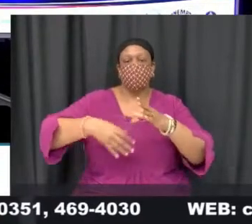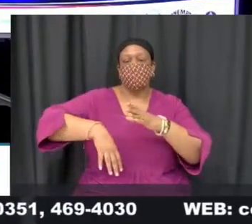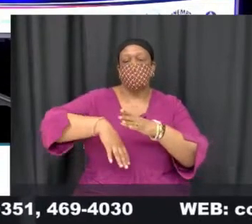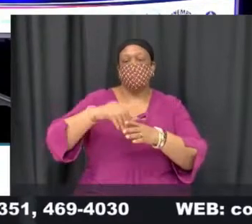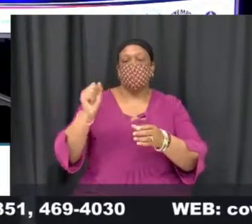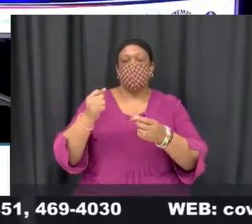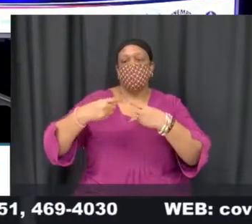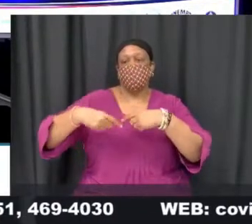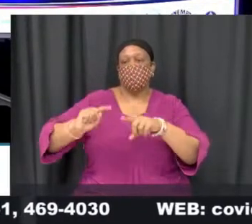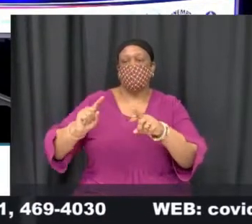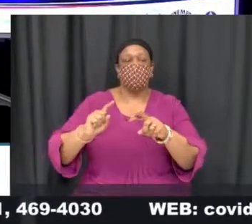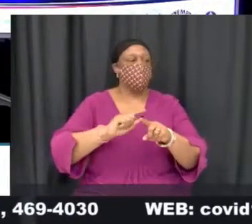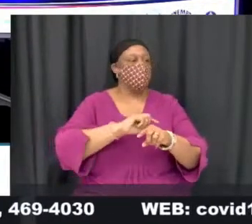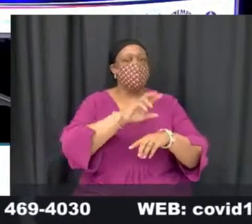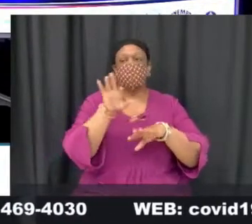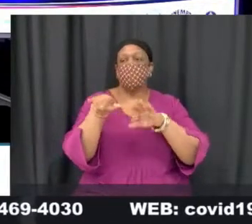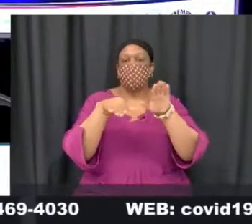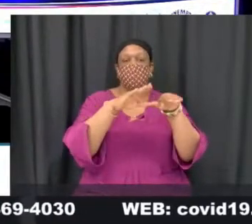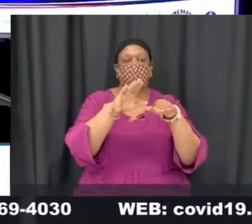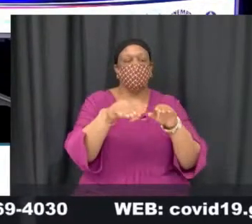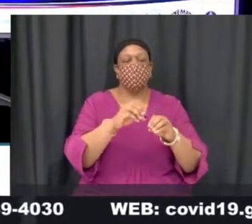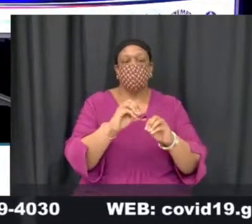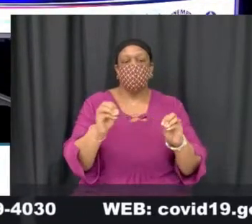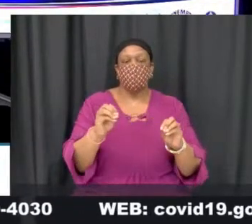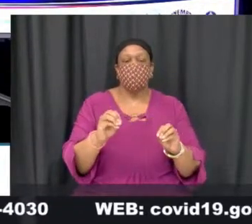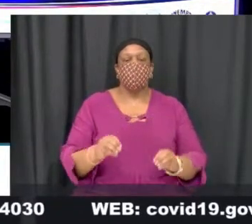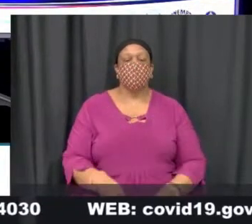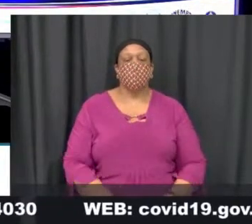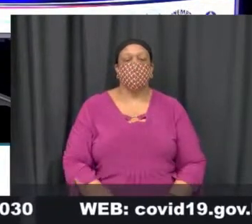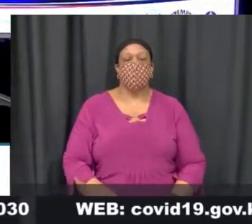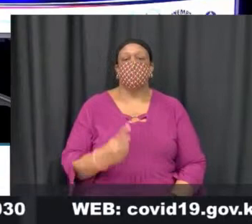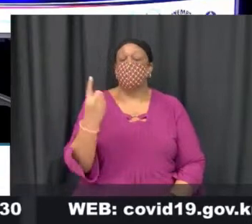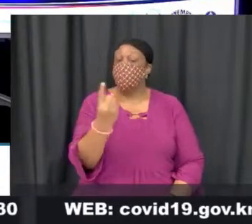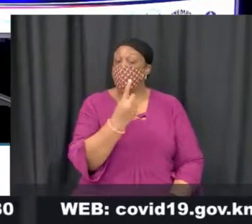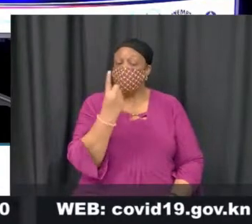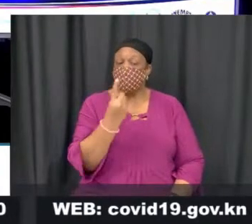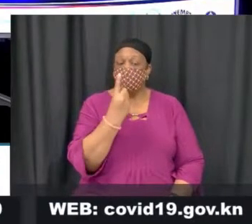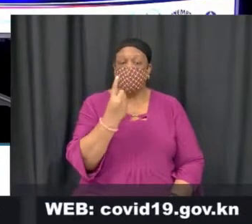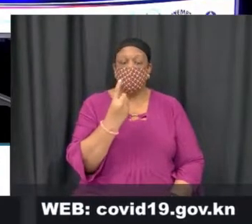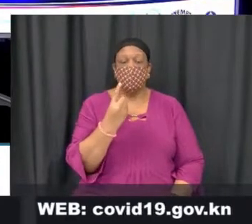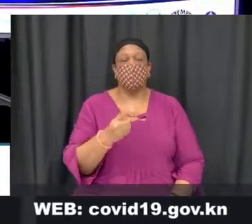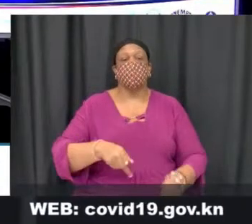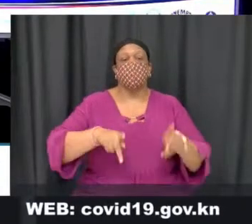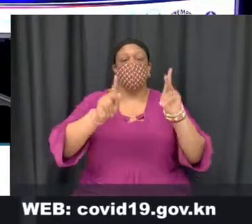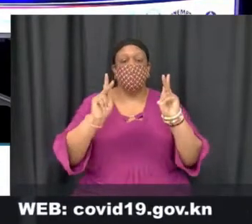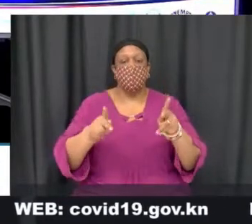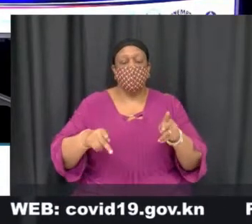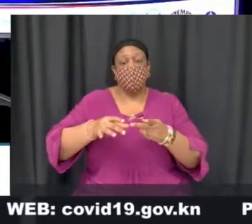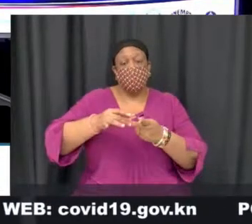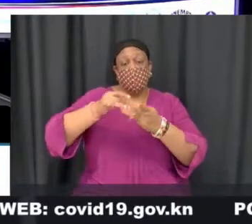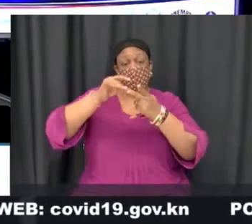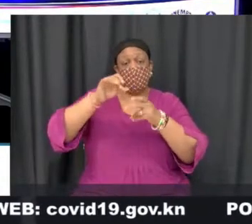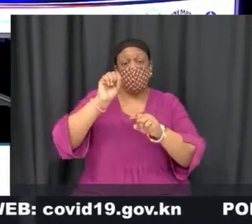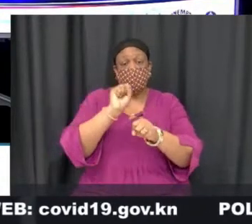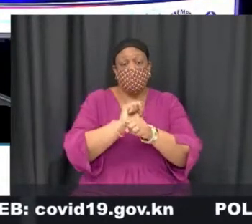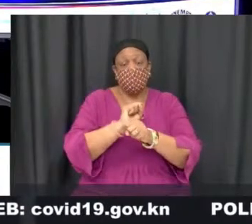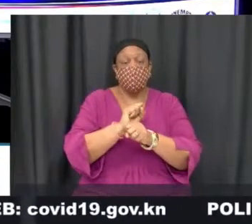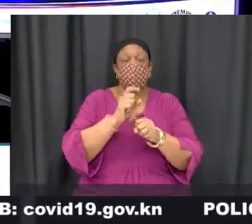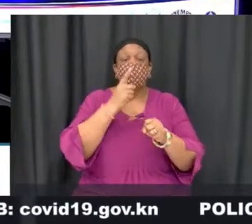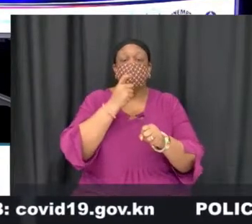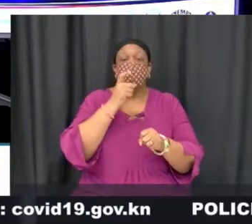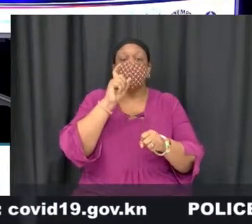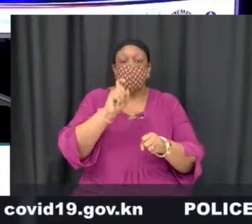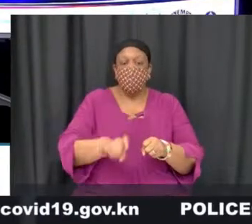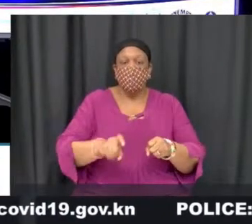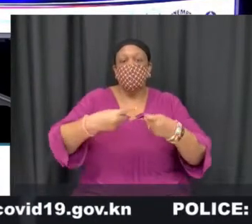family. Two exceptions are provided. One, essential workers who are required to report for